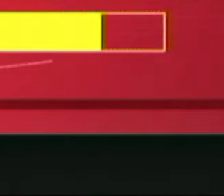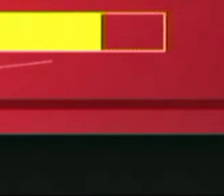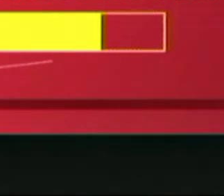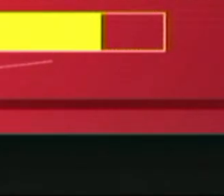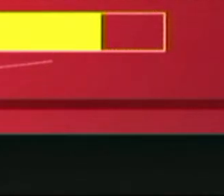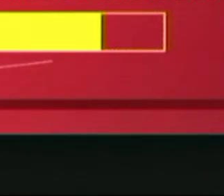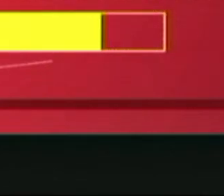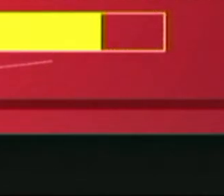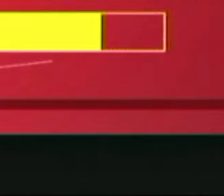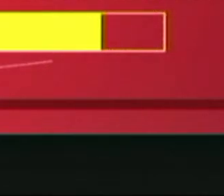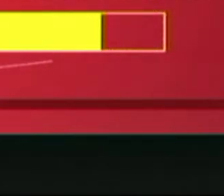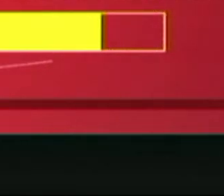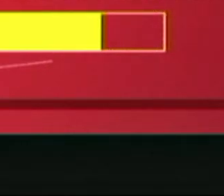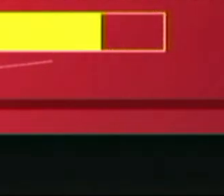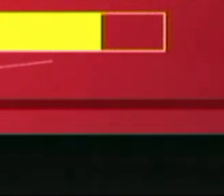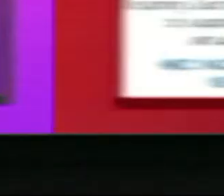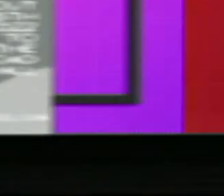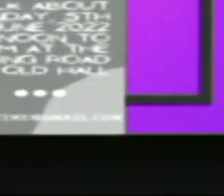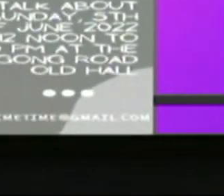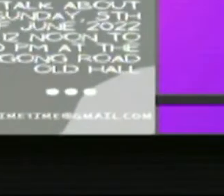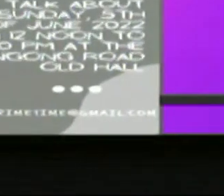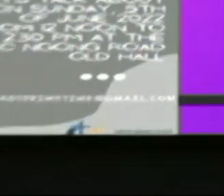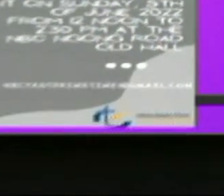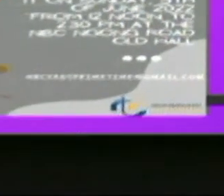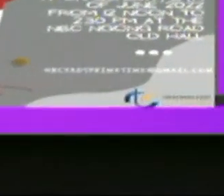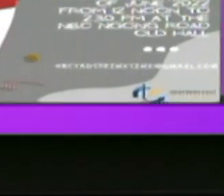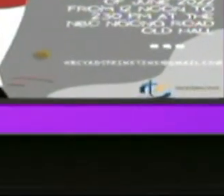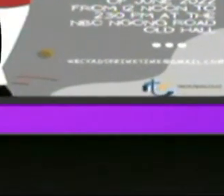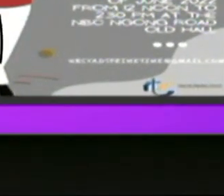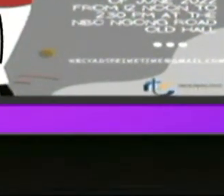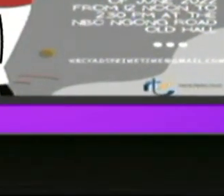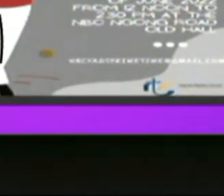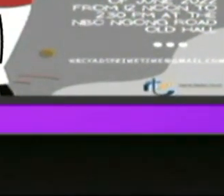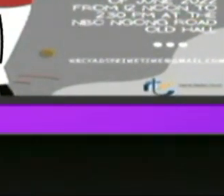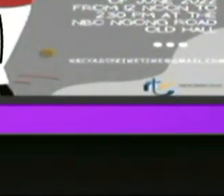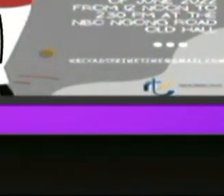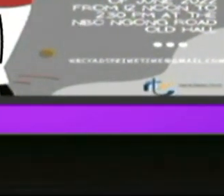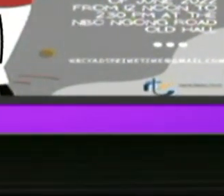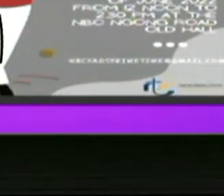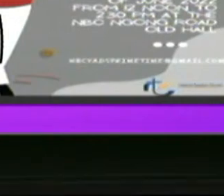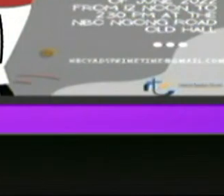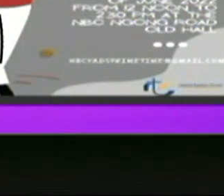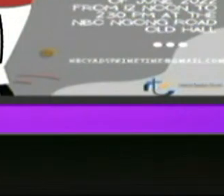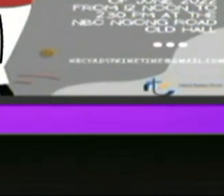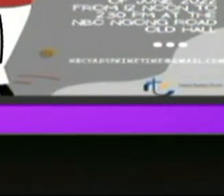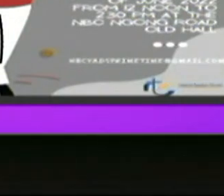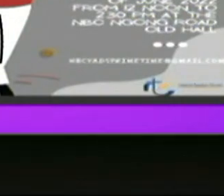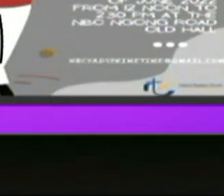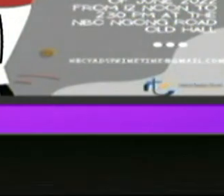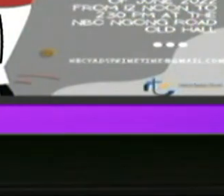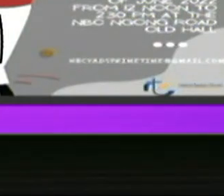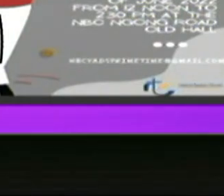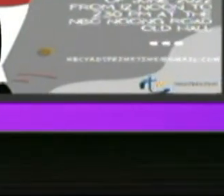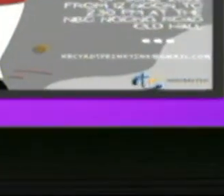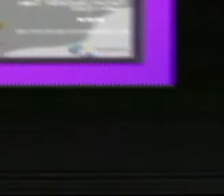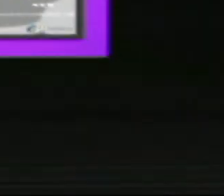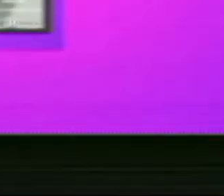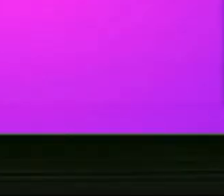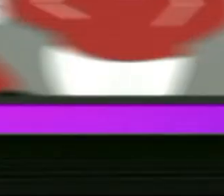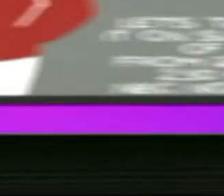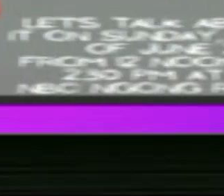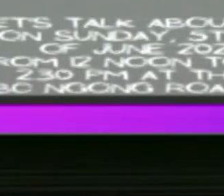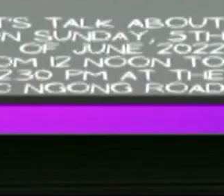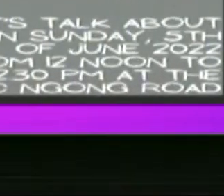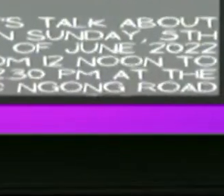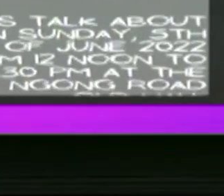in 2022. The Bible says that we shouldn't be unequally yoked with unbelievers. But should this always apply? What